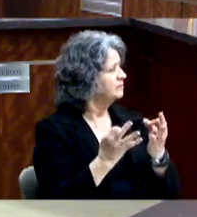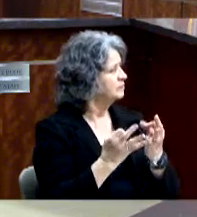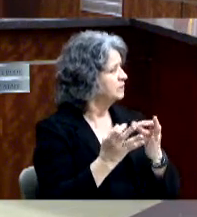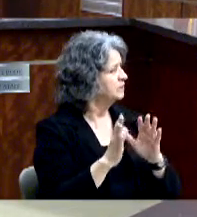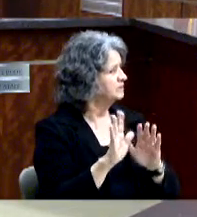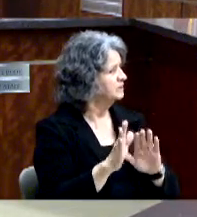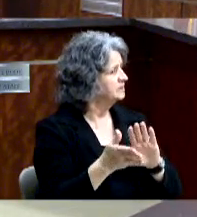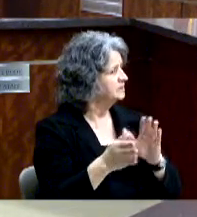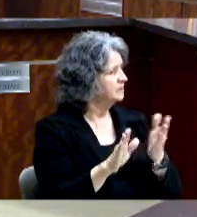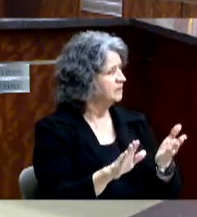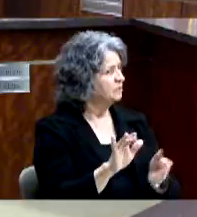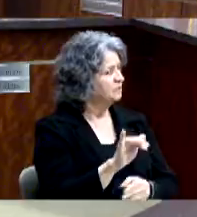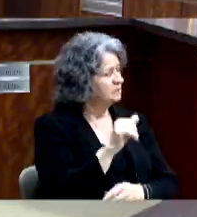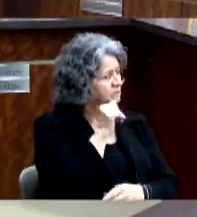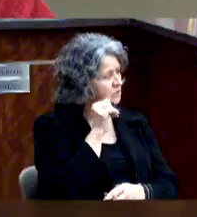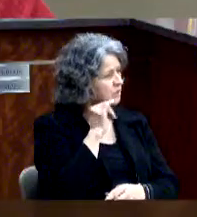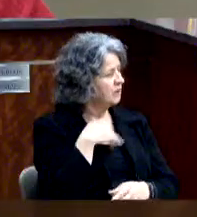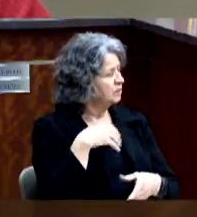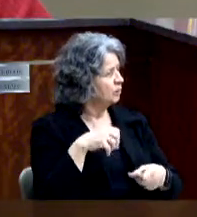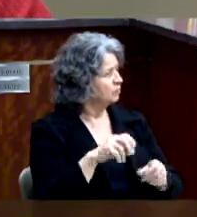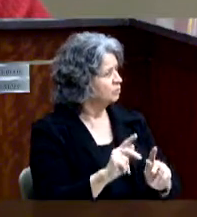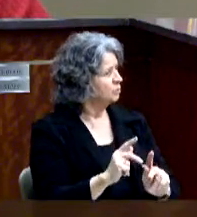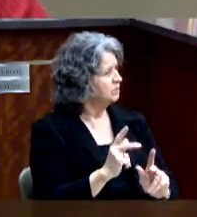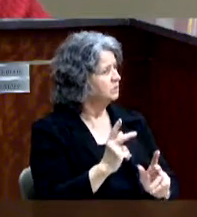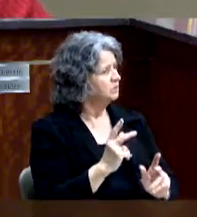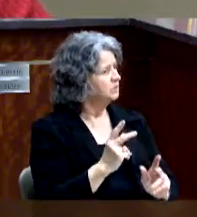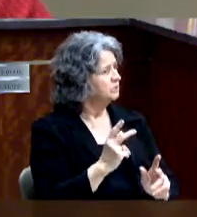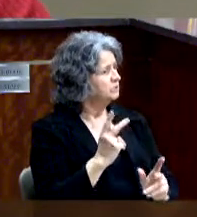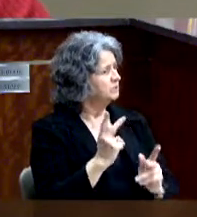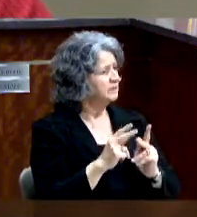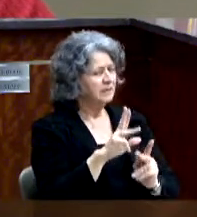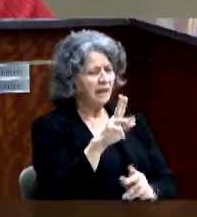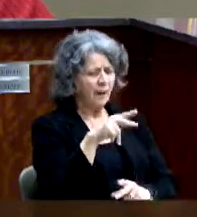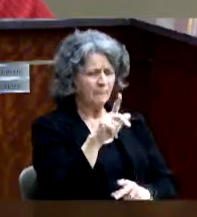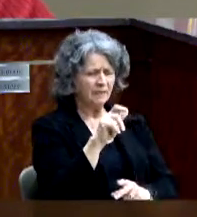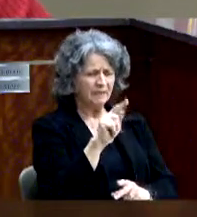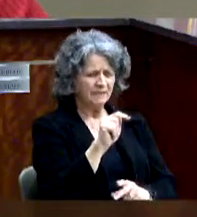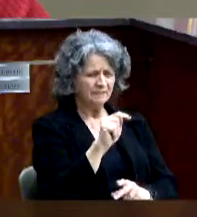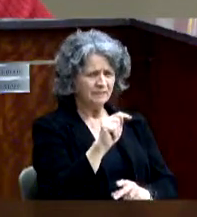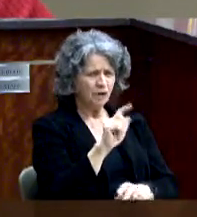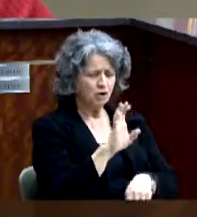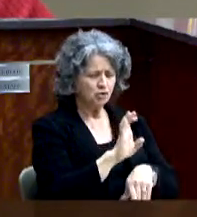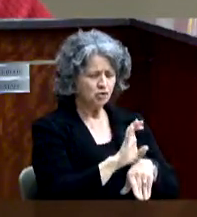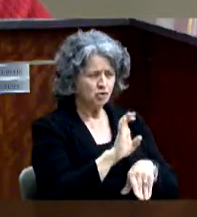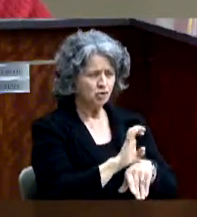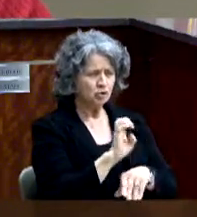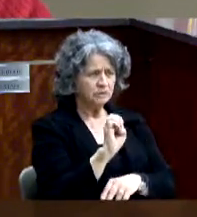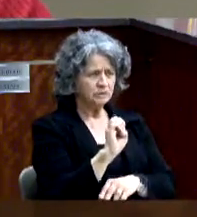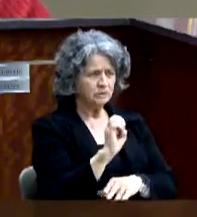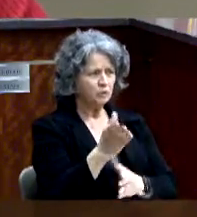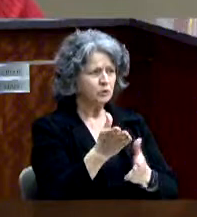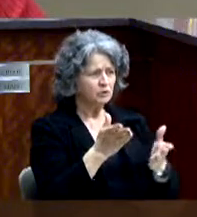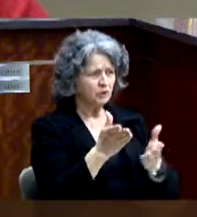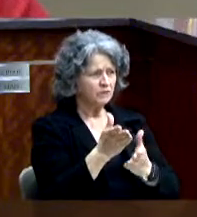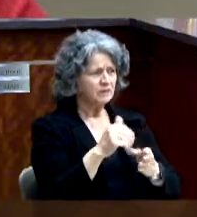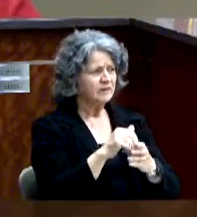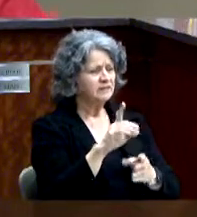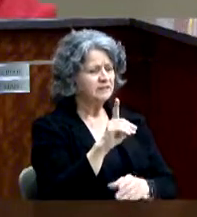Also, yesterday, I had the opportunity to visit the Uplift Church Easter service. They're holding services in the Deerfield